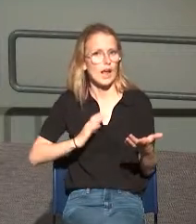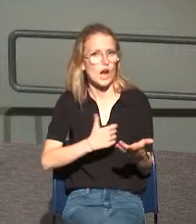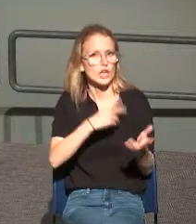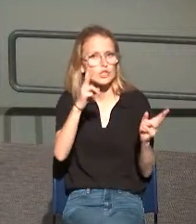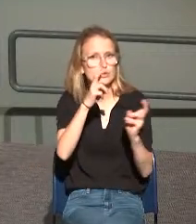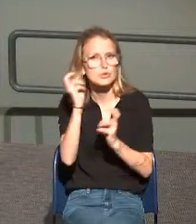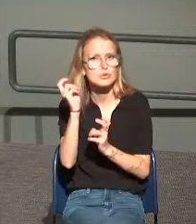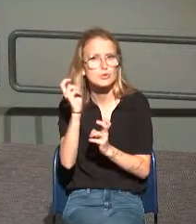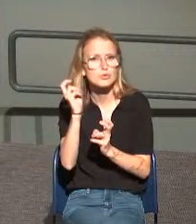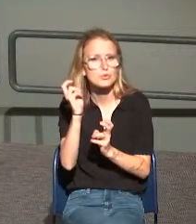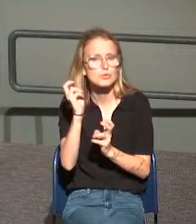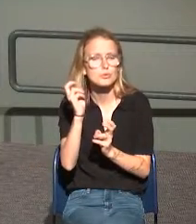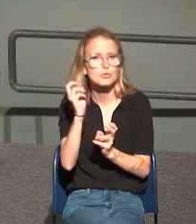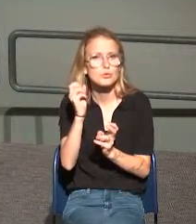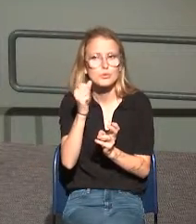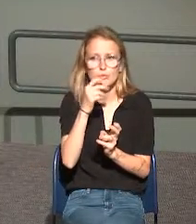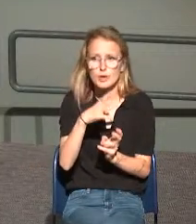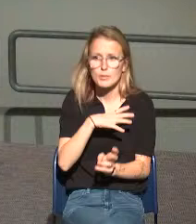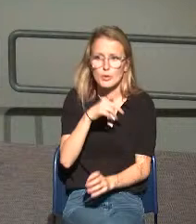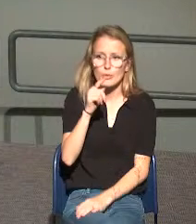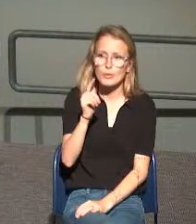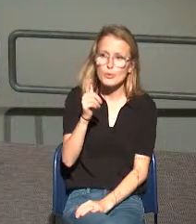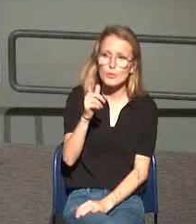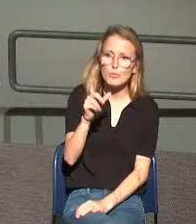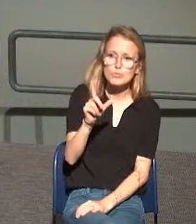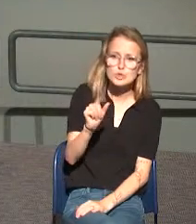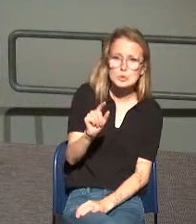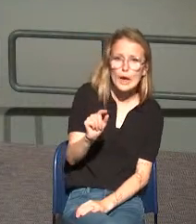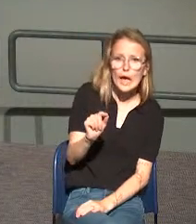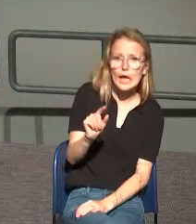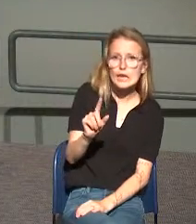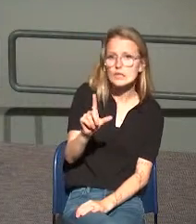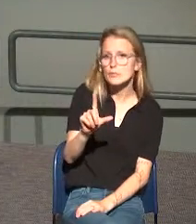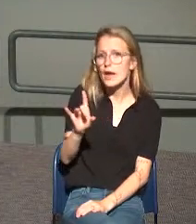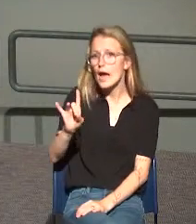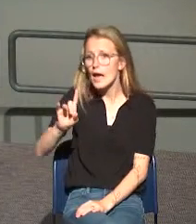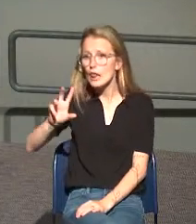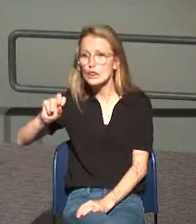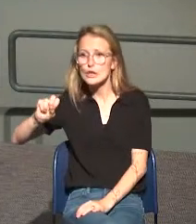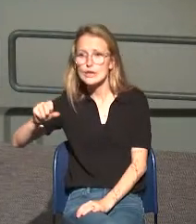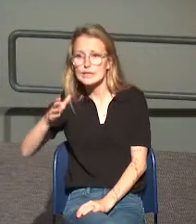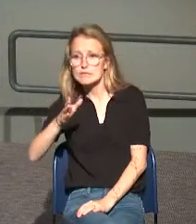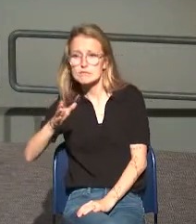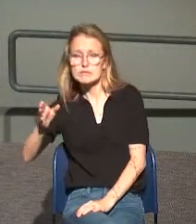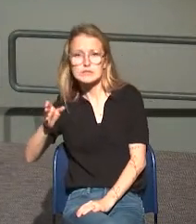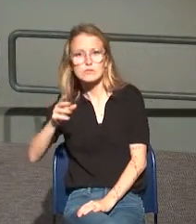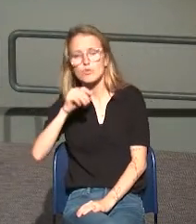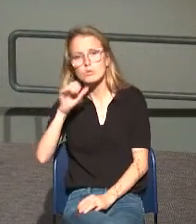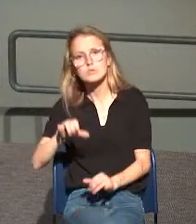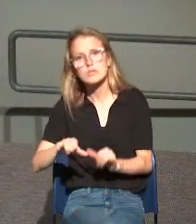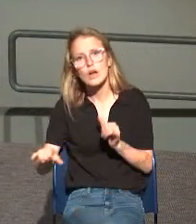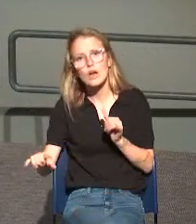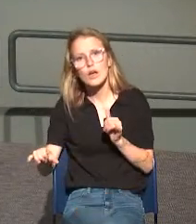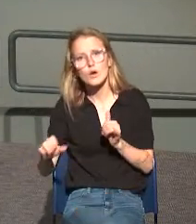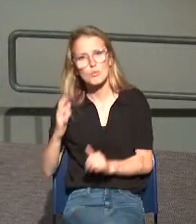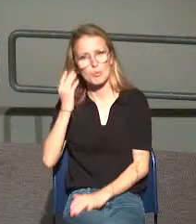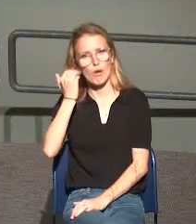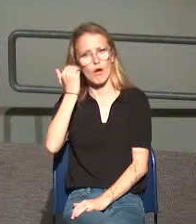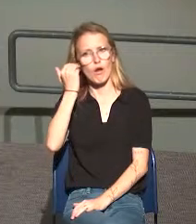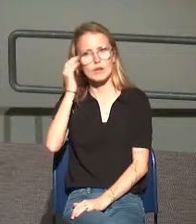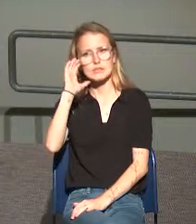women I get who are in their mid to late 20s and early 30s to try to get them to stay, but they're not. And there seem to be some